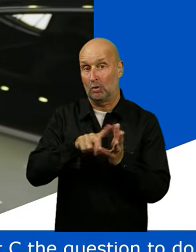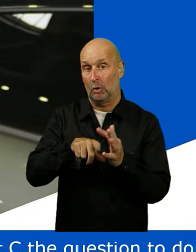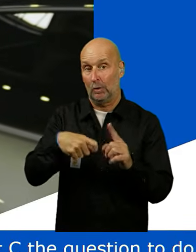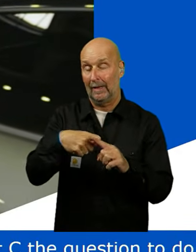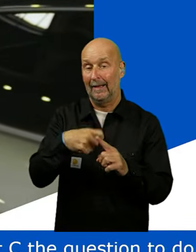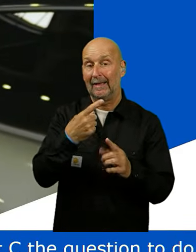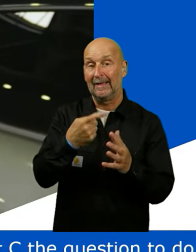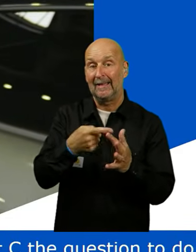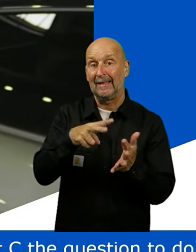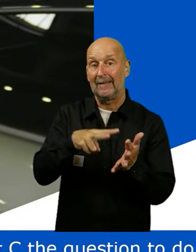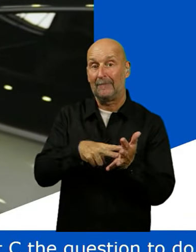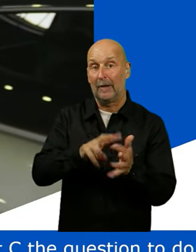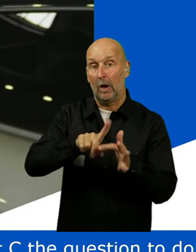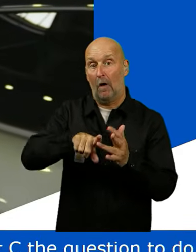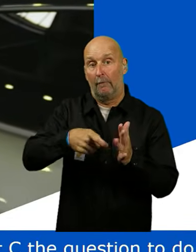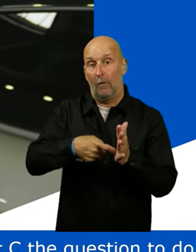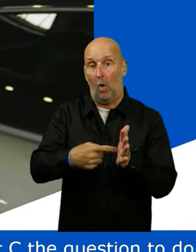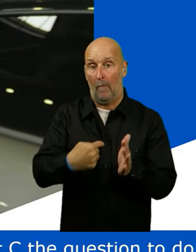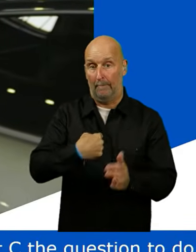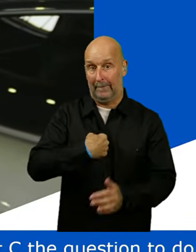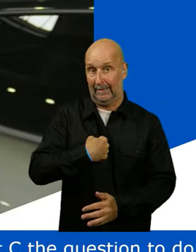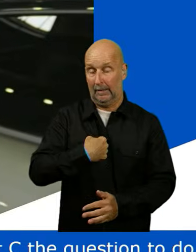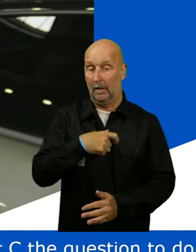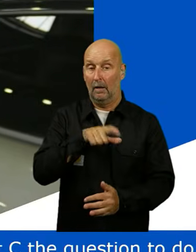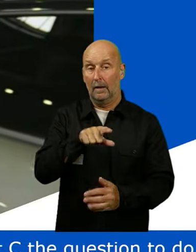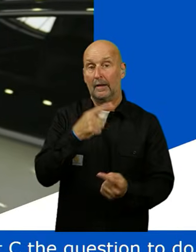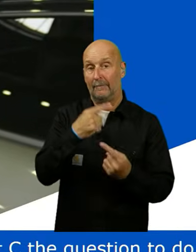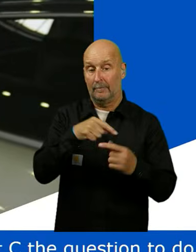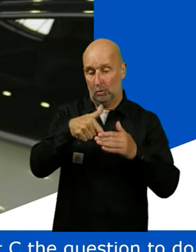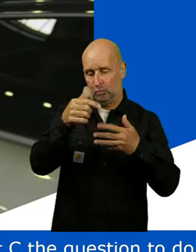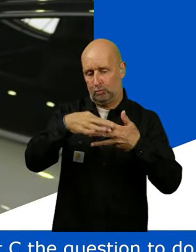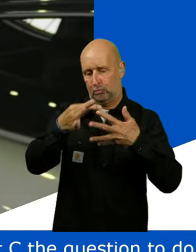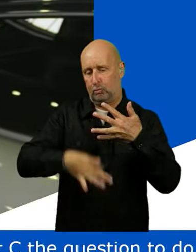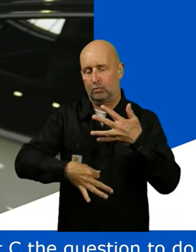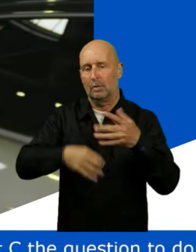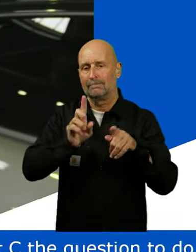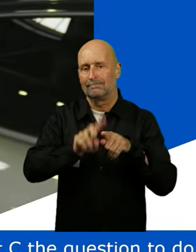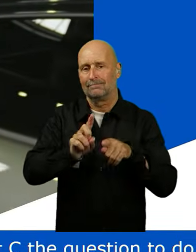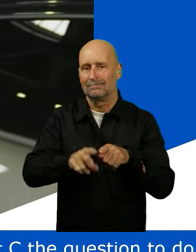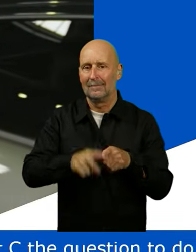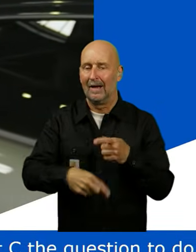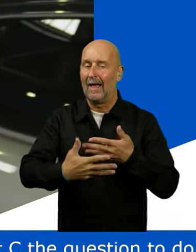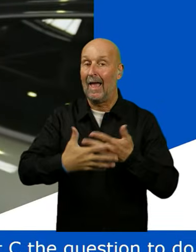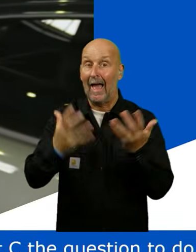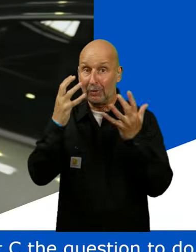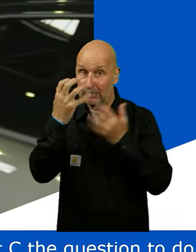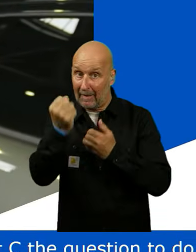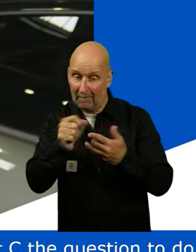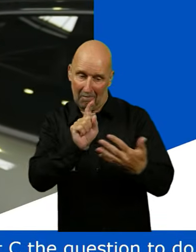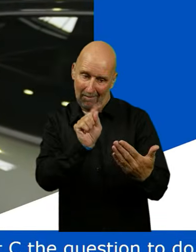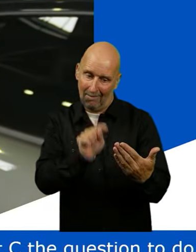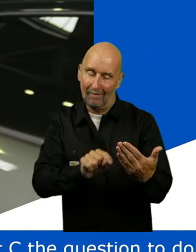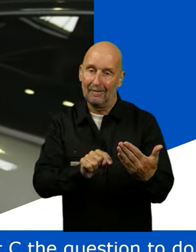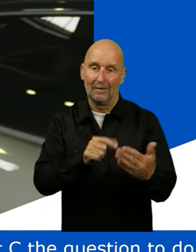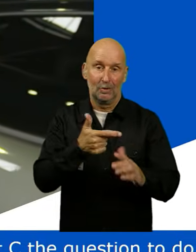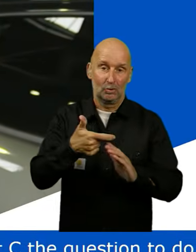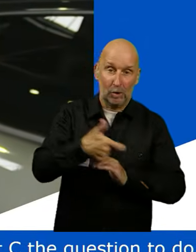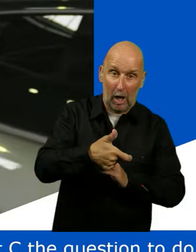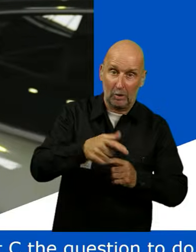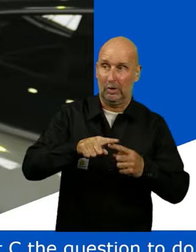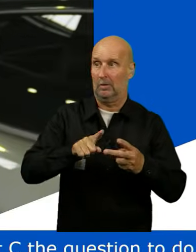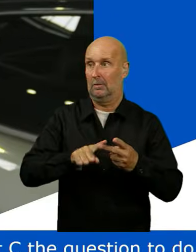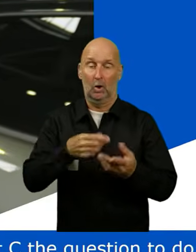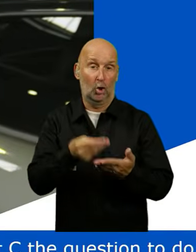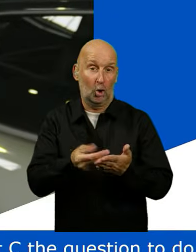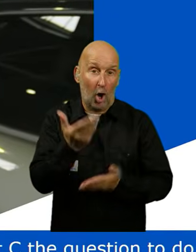motability.co.uk/EV for me is where you can go to find all the information you need around any concern you can have around charging,